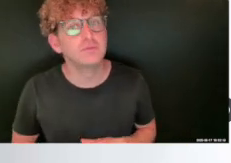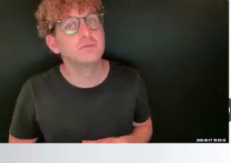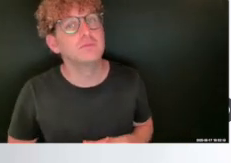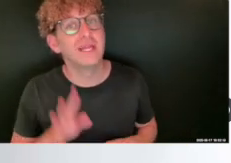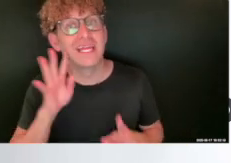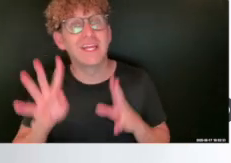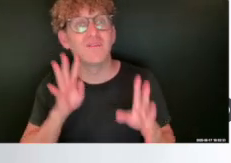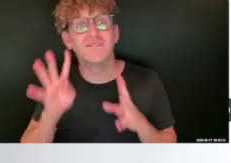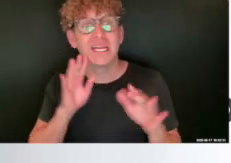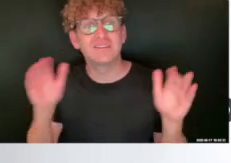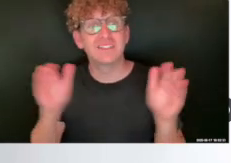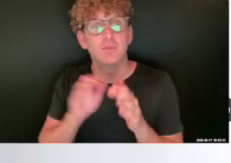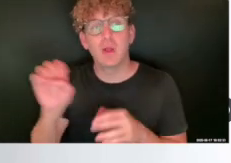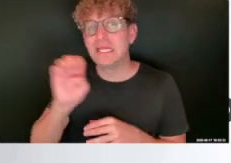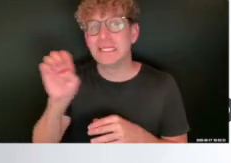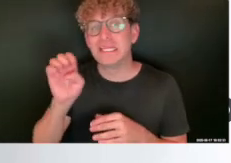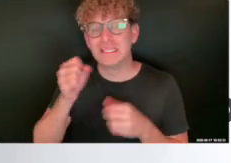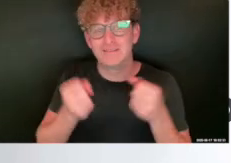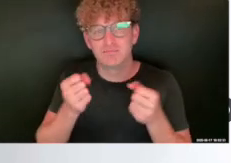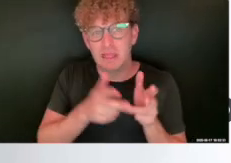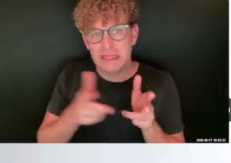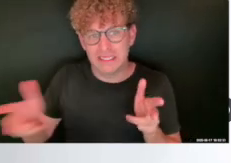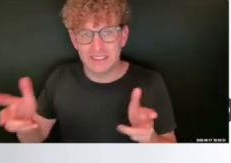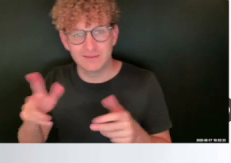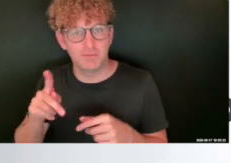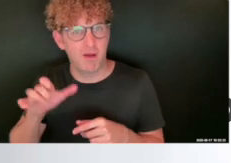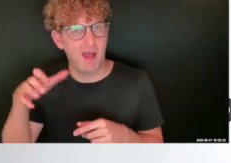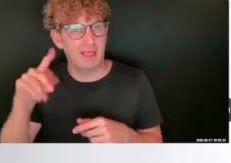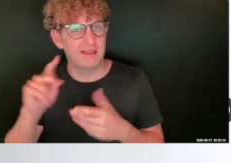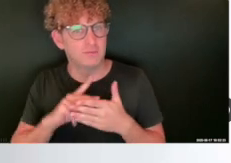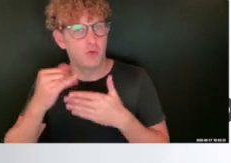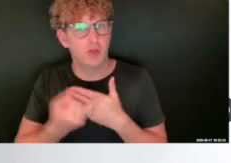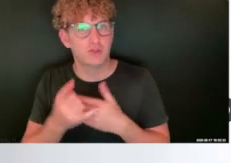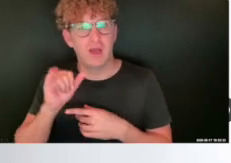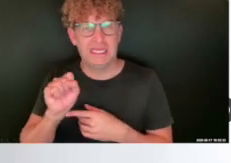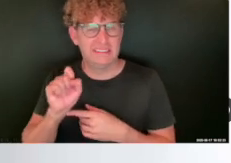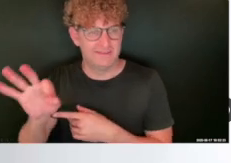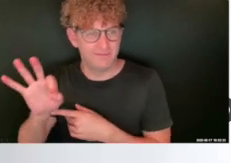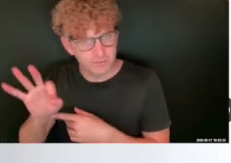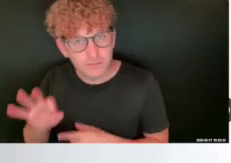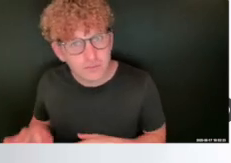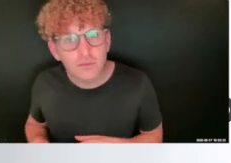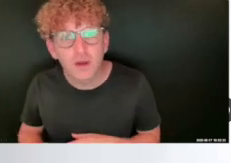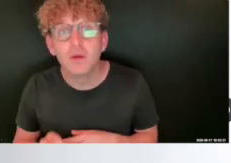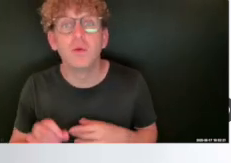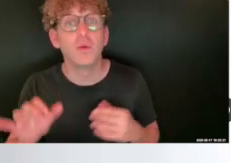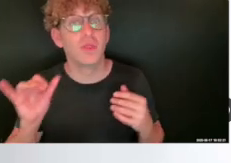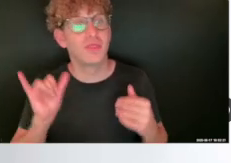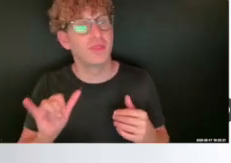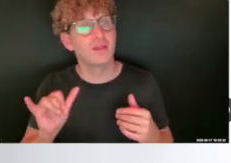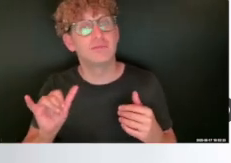ISEF is temporarily closed due to the exhaustion of funds driven by high demand. It is anticipated to reopen in